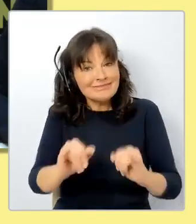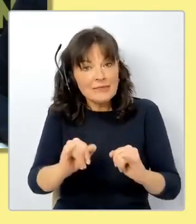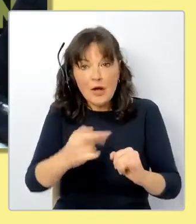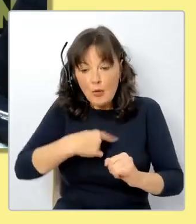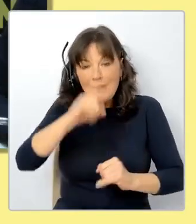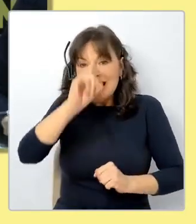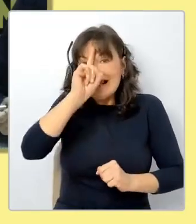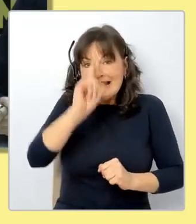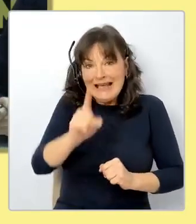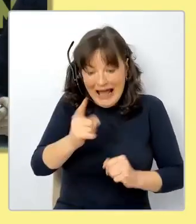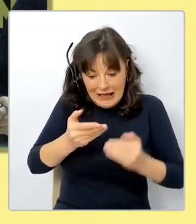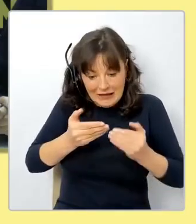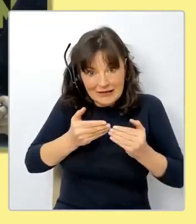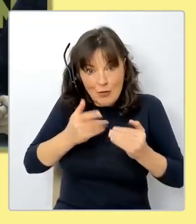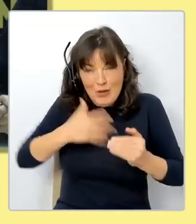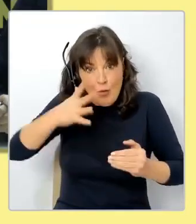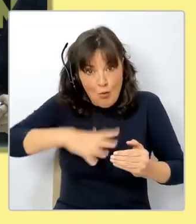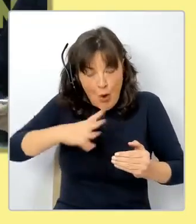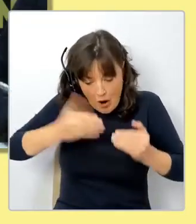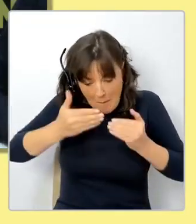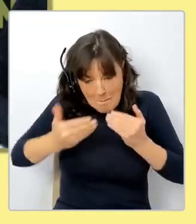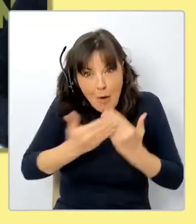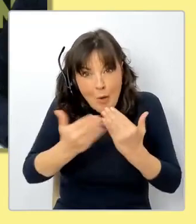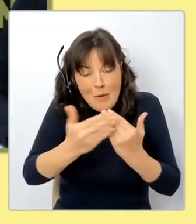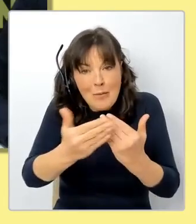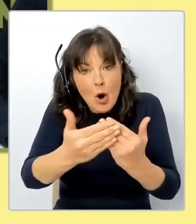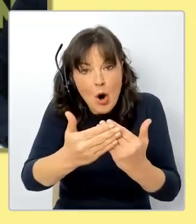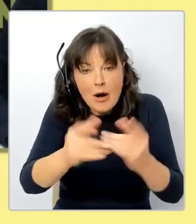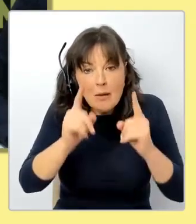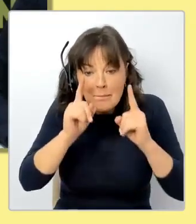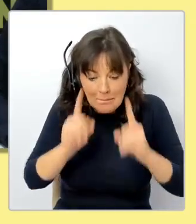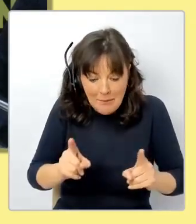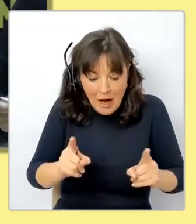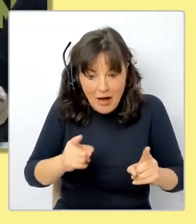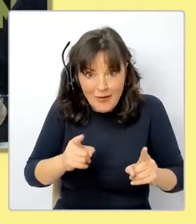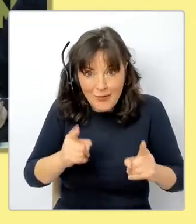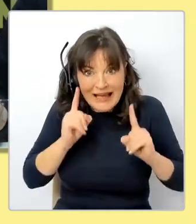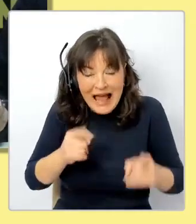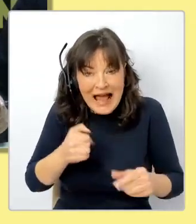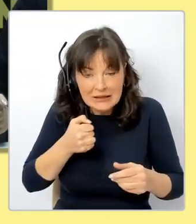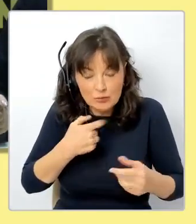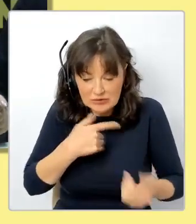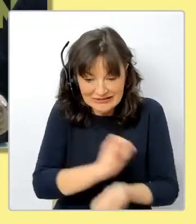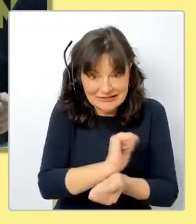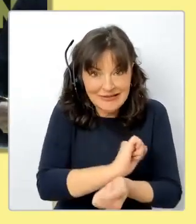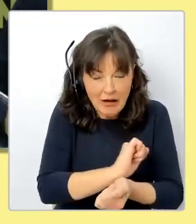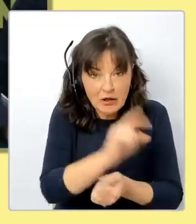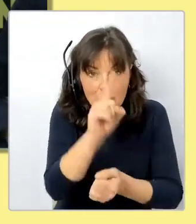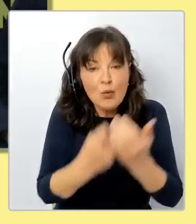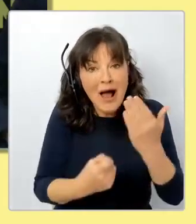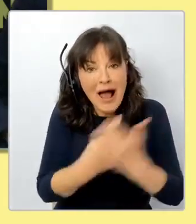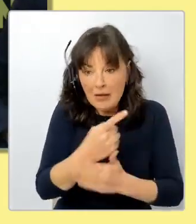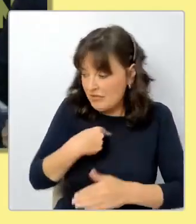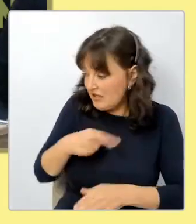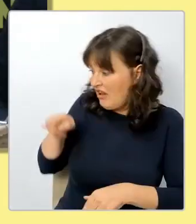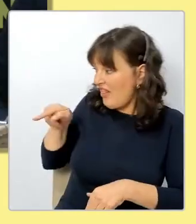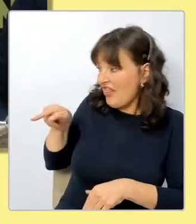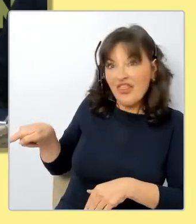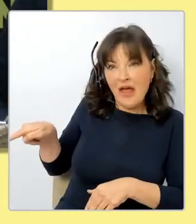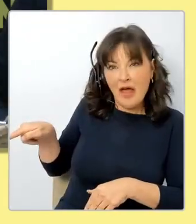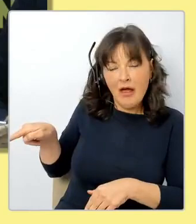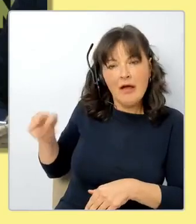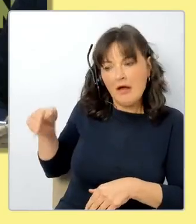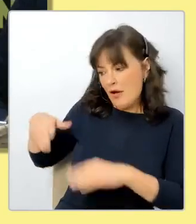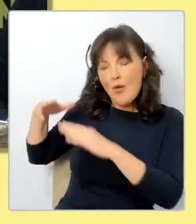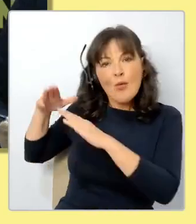mitigating the cuts that the UK government have already made. So when we increased it, actually, most of what we were doing was mitigating the cuts to